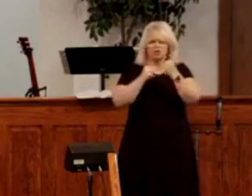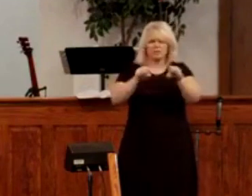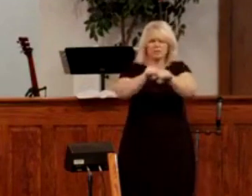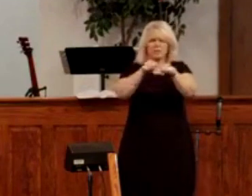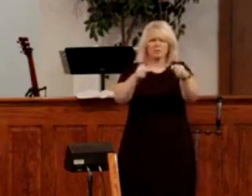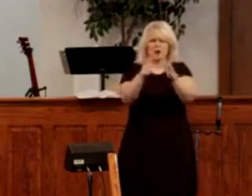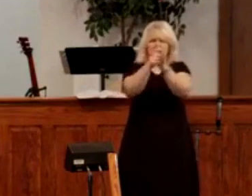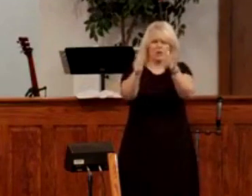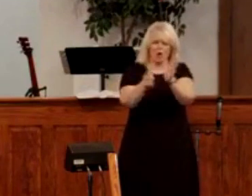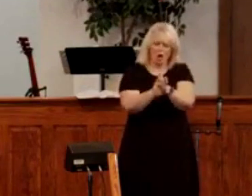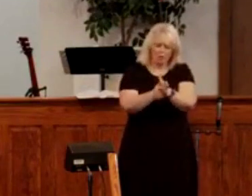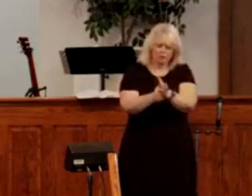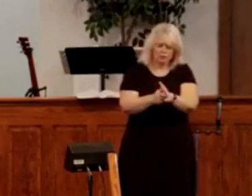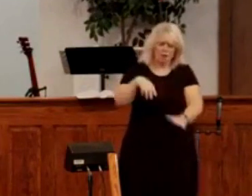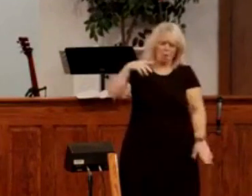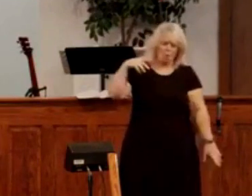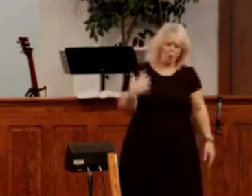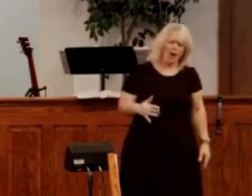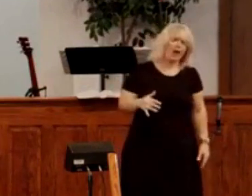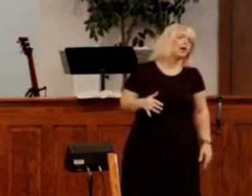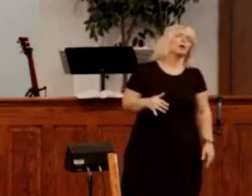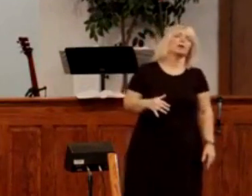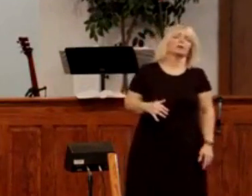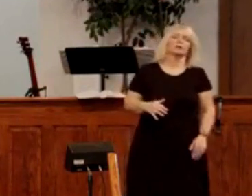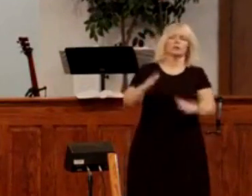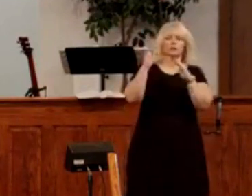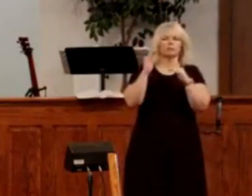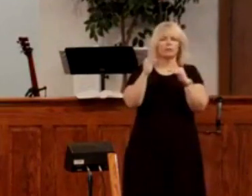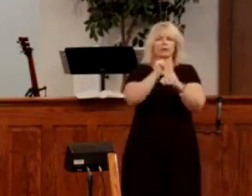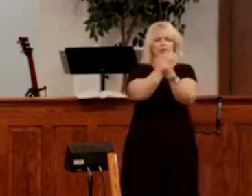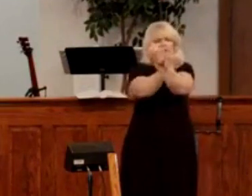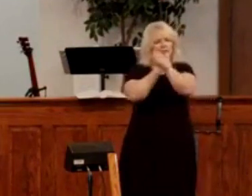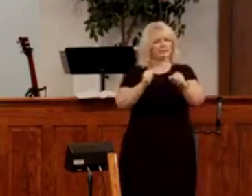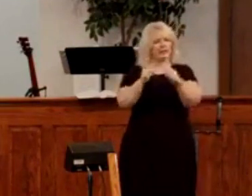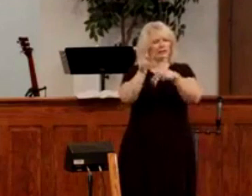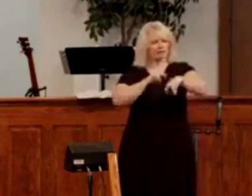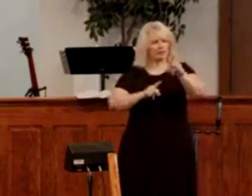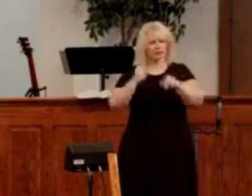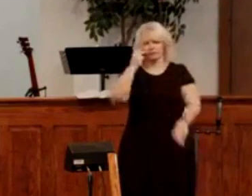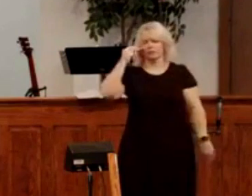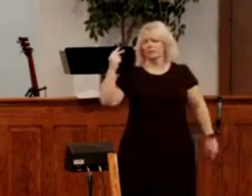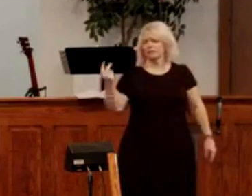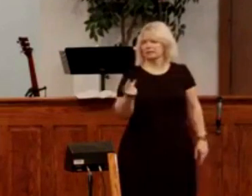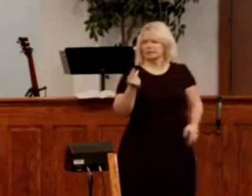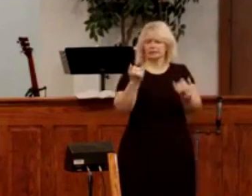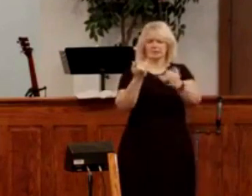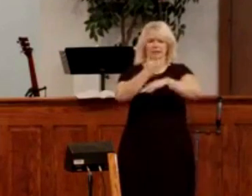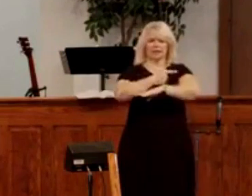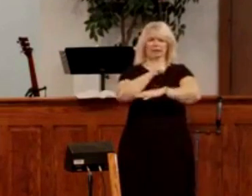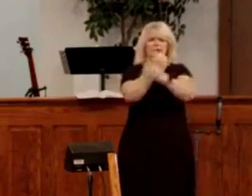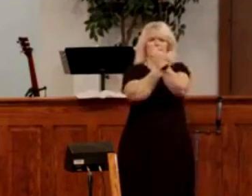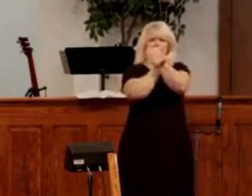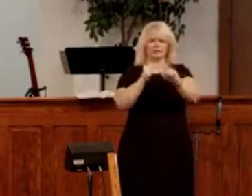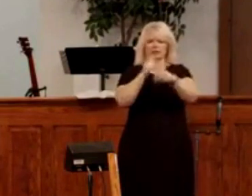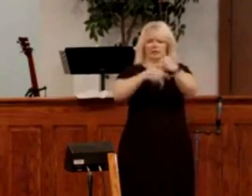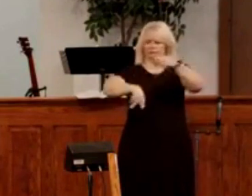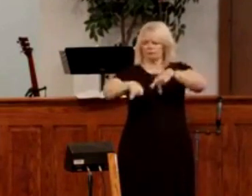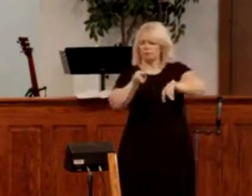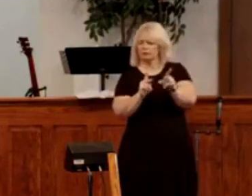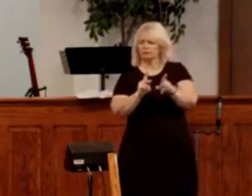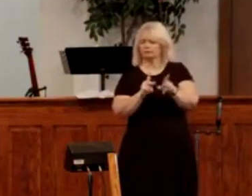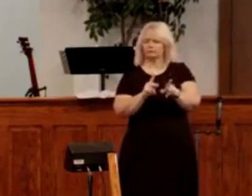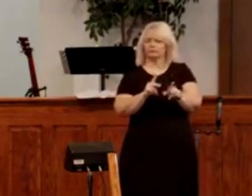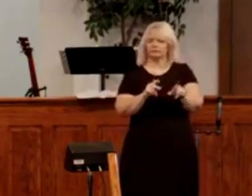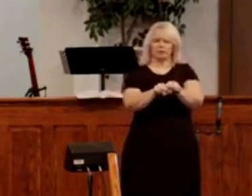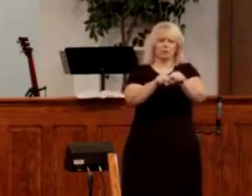laws. Wow. We expect that of unsaved people, don't we? Do we see it today of unsaved people? Man, they're just